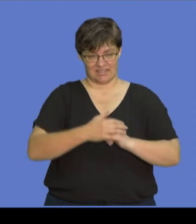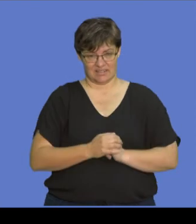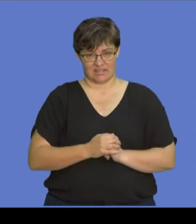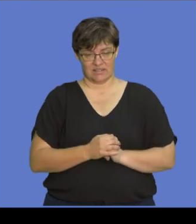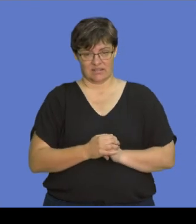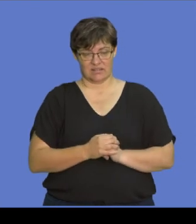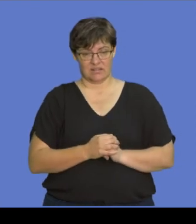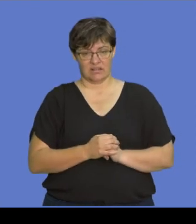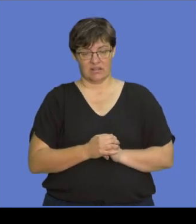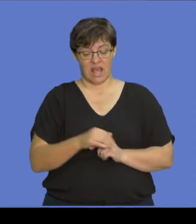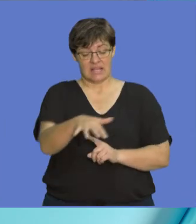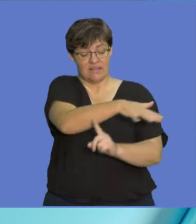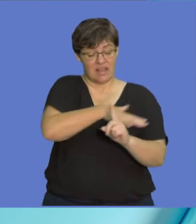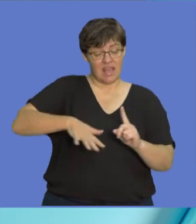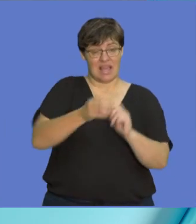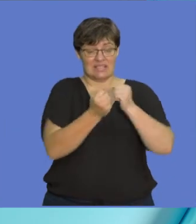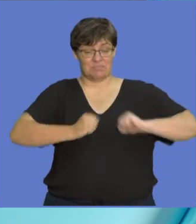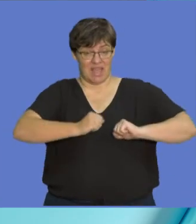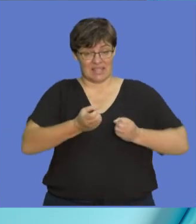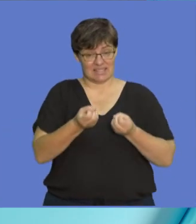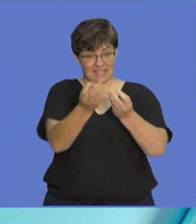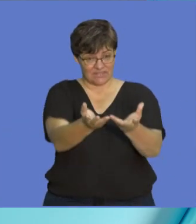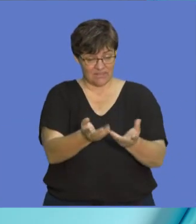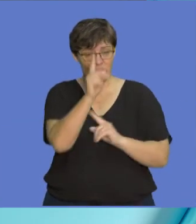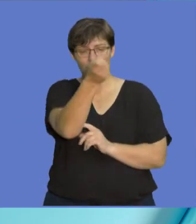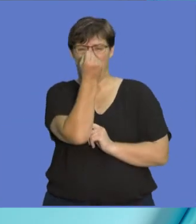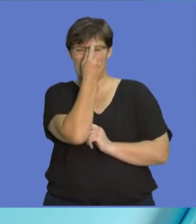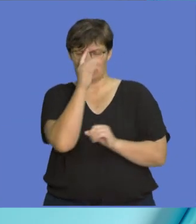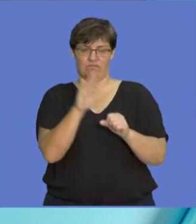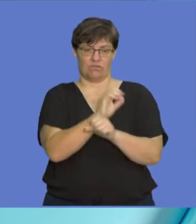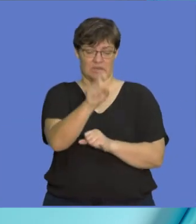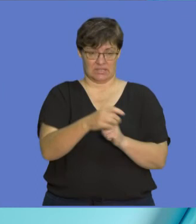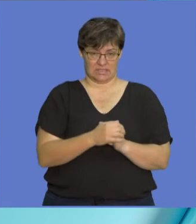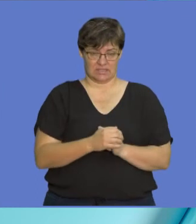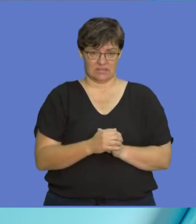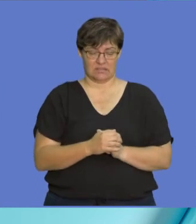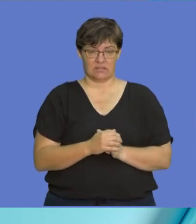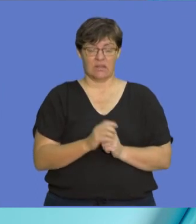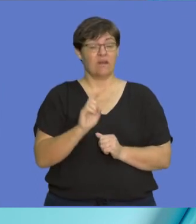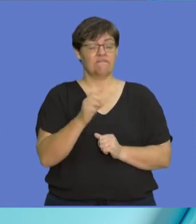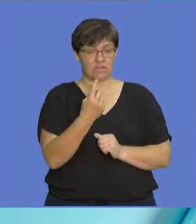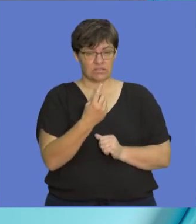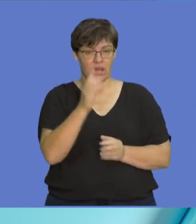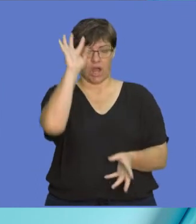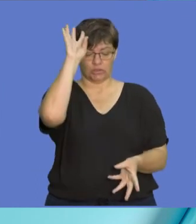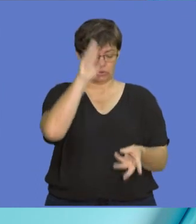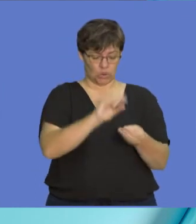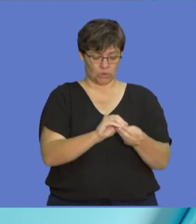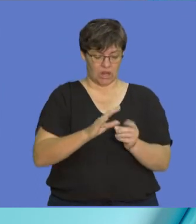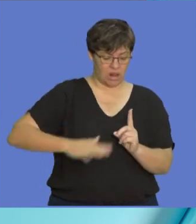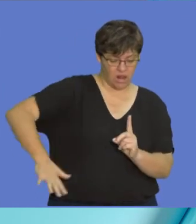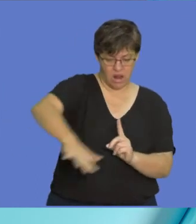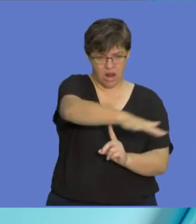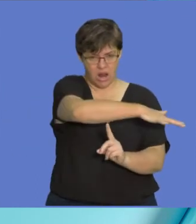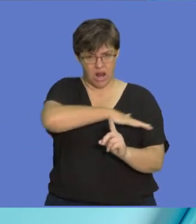moment you are given floor area, it is important for you to understand that you first work out the total floor